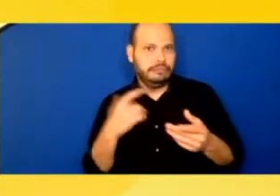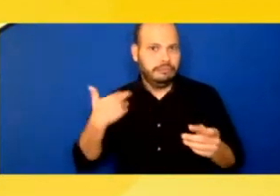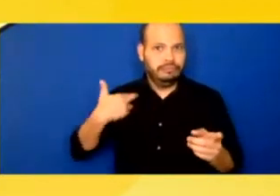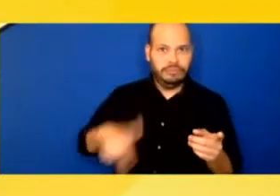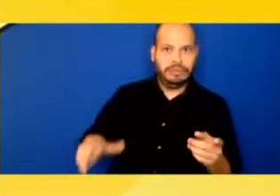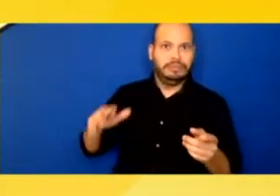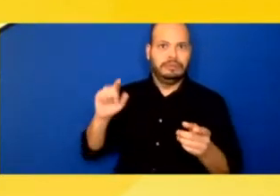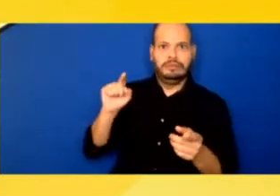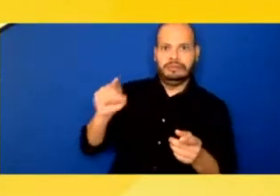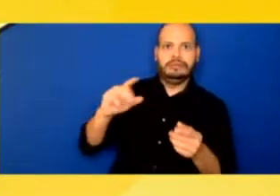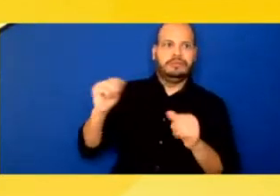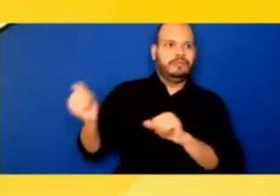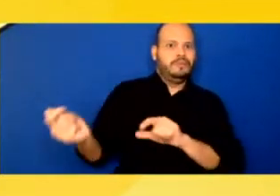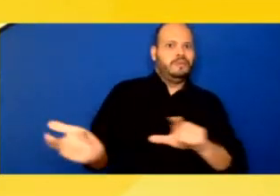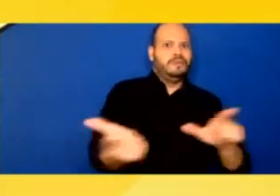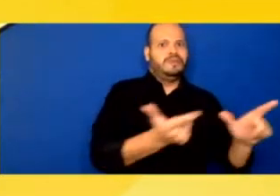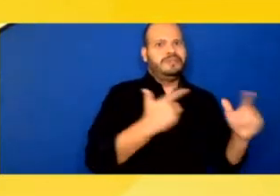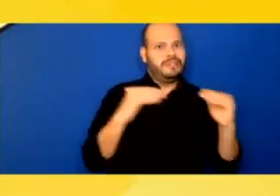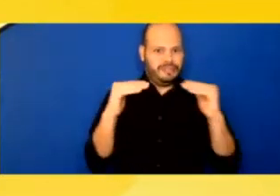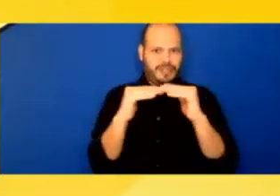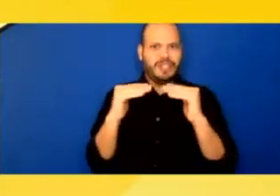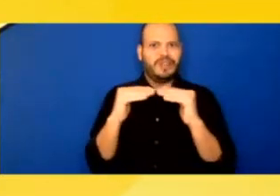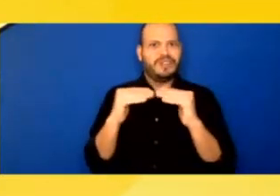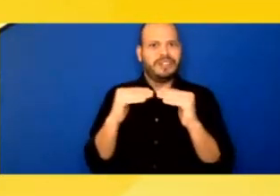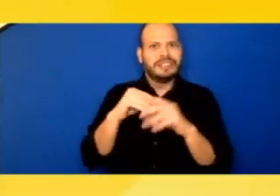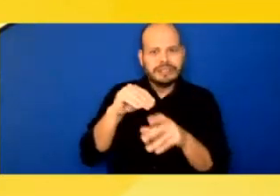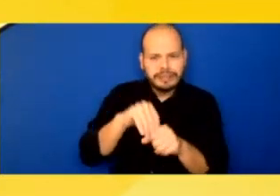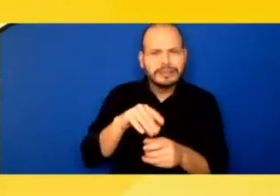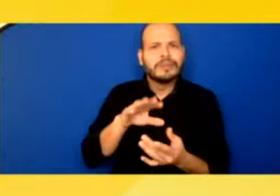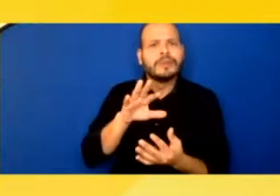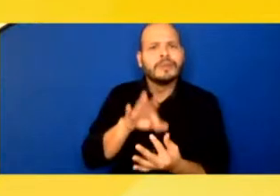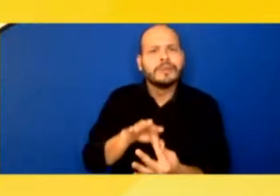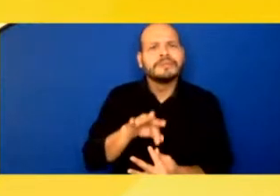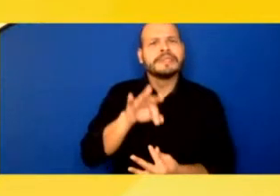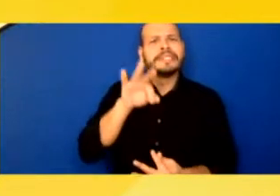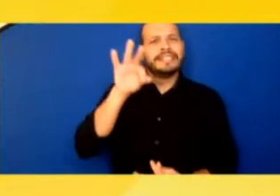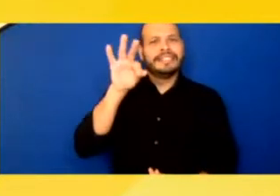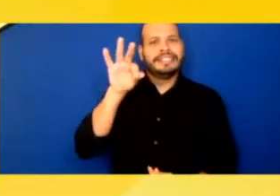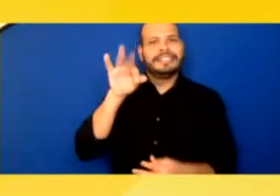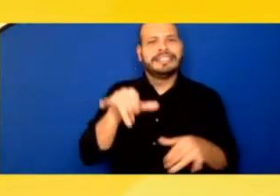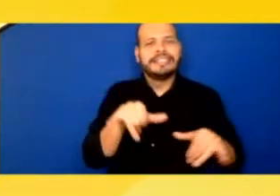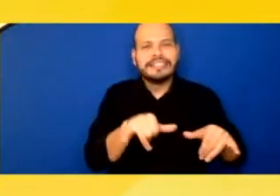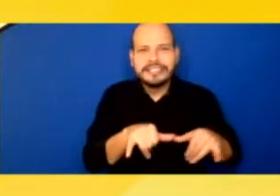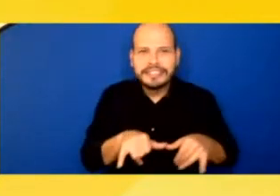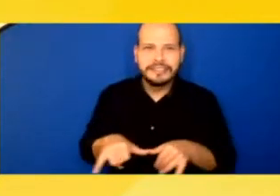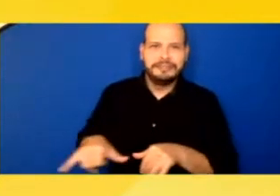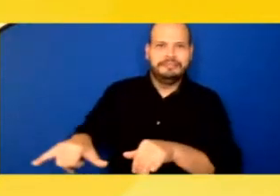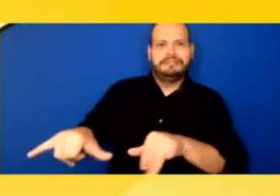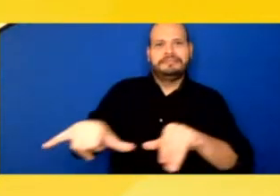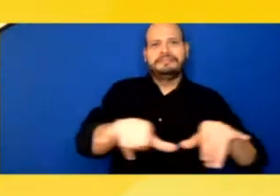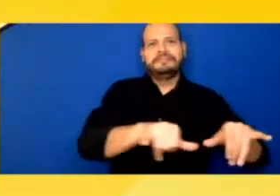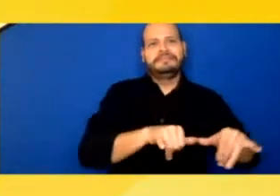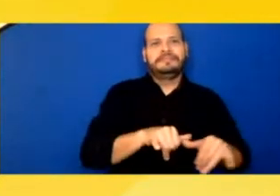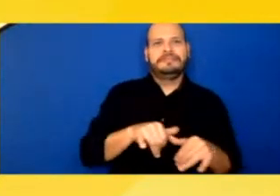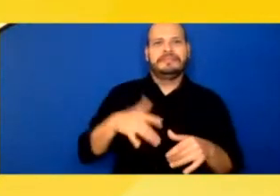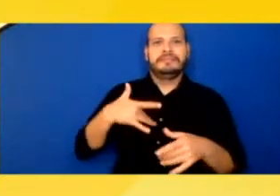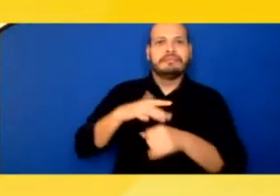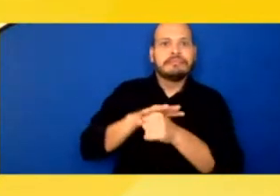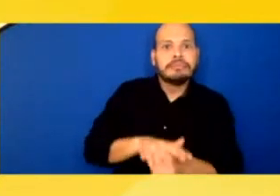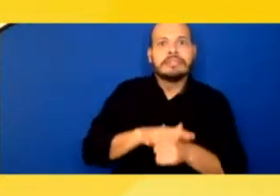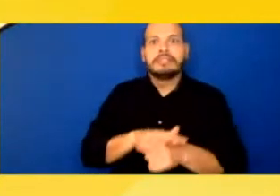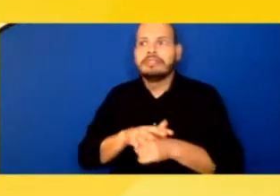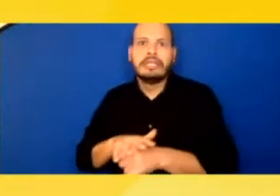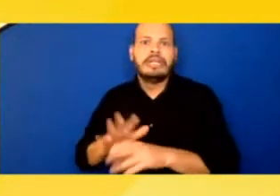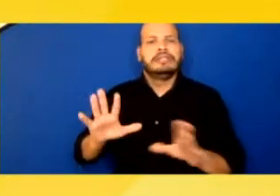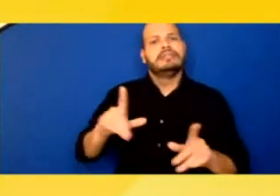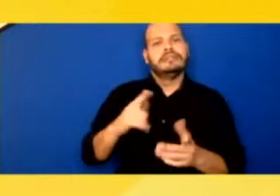around the needs of those most impacted and oppressed, because the least of these is really most of us. Deuteronomy 16